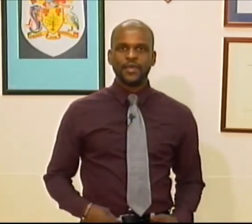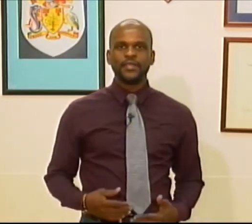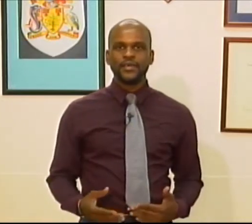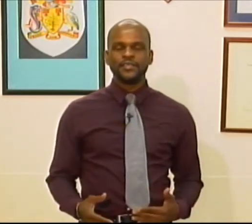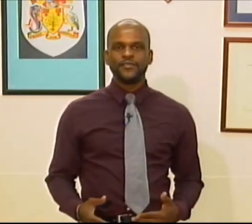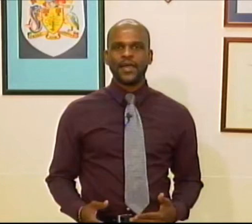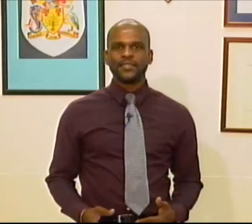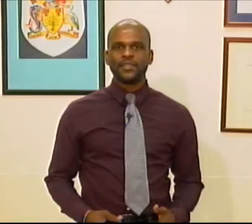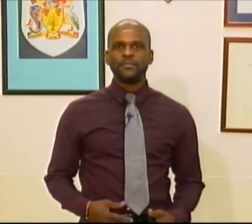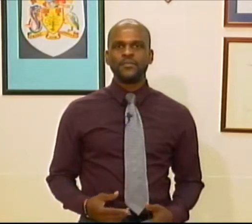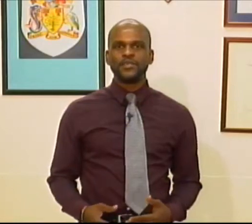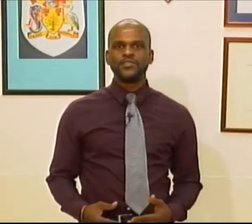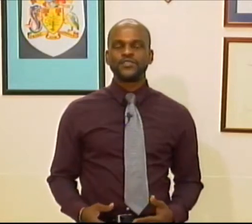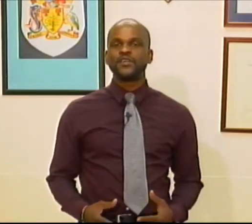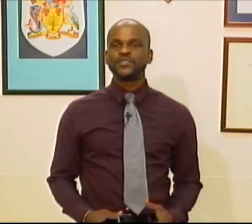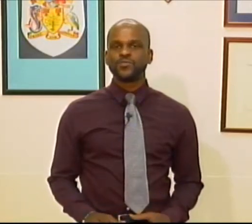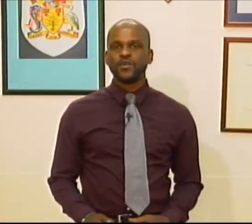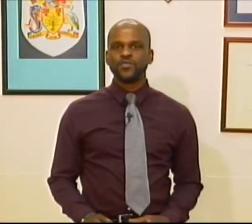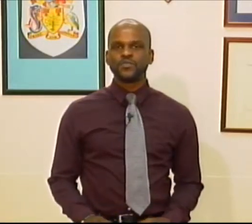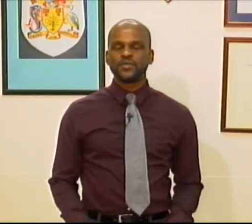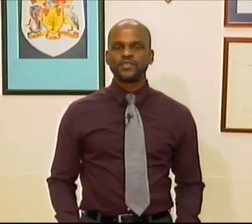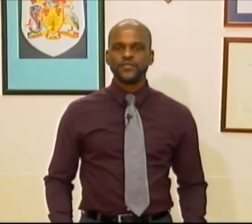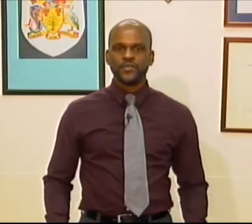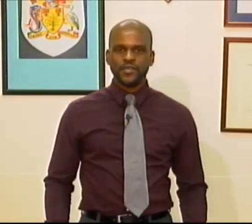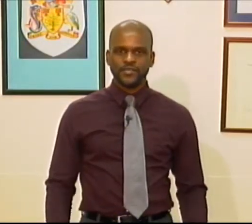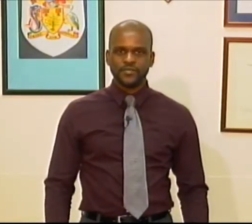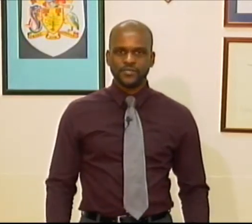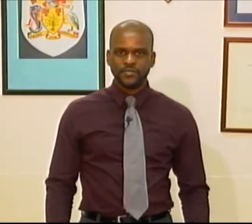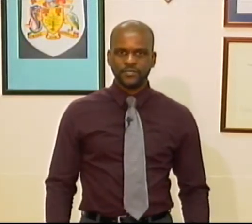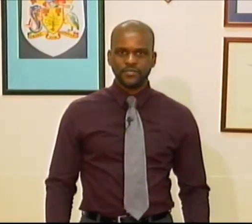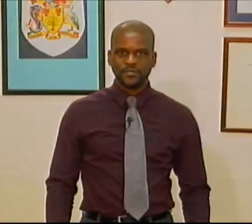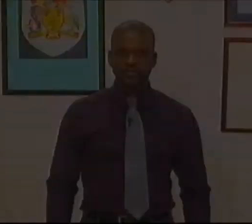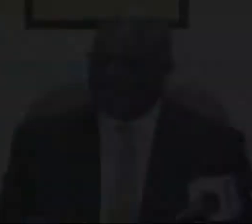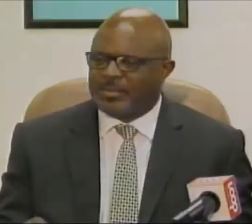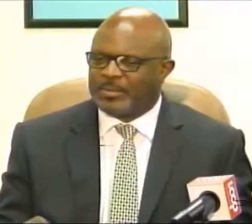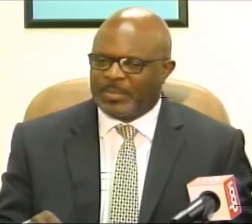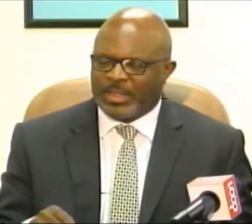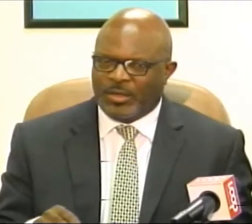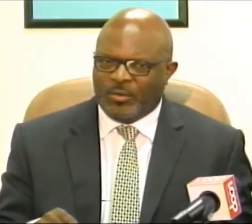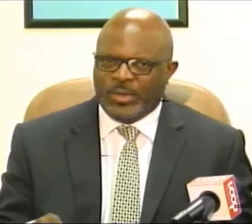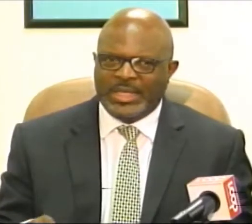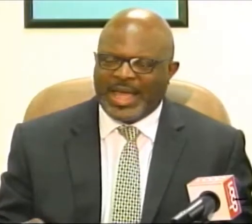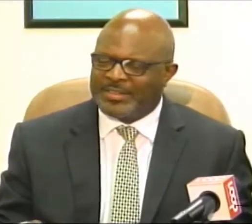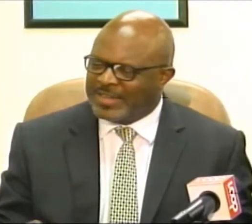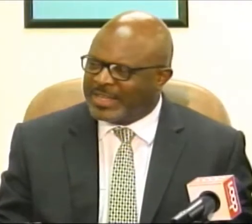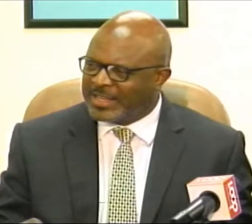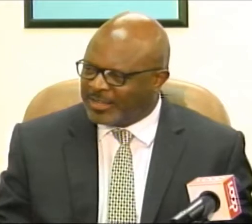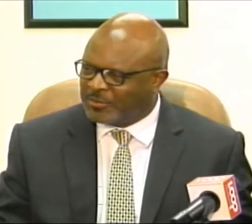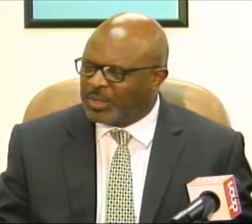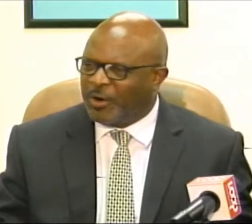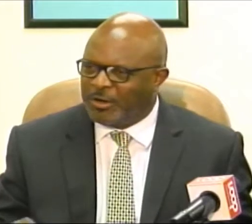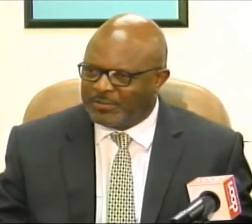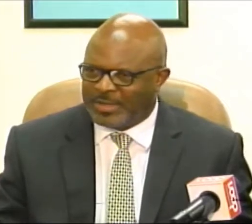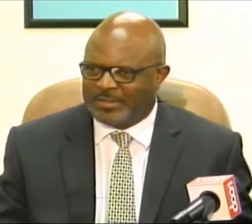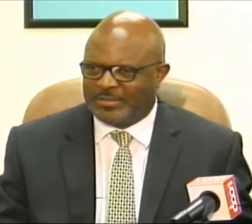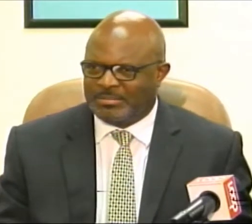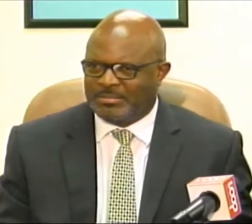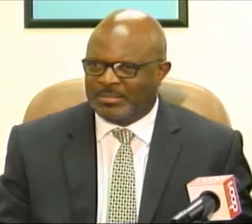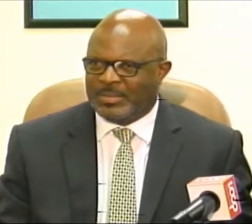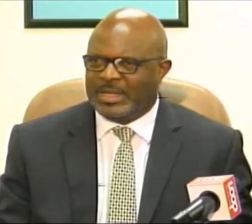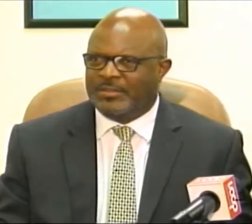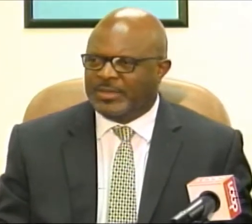He highlighted the fact that the Barbados Youth Service is one of those positive areas. We as a country, all of